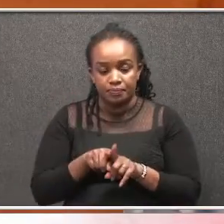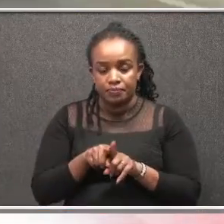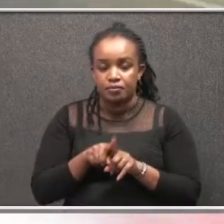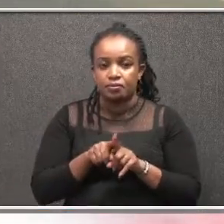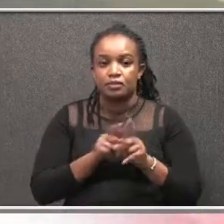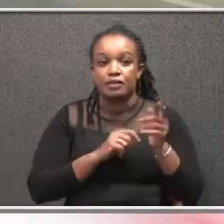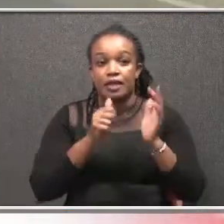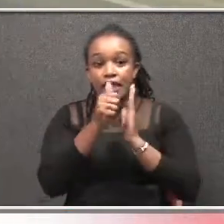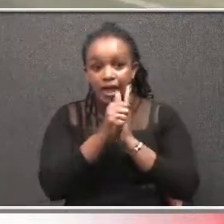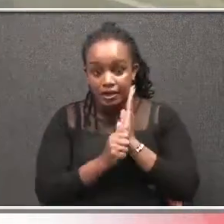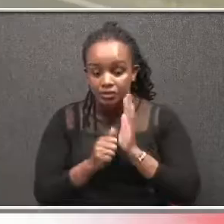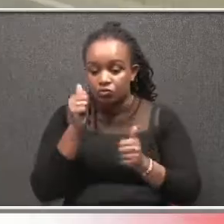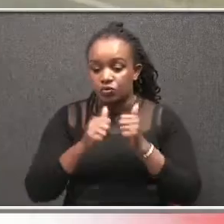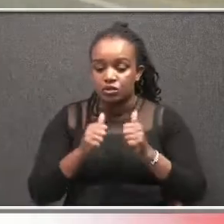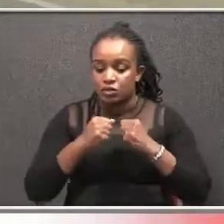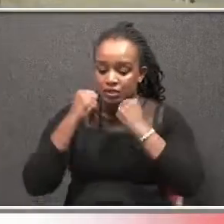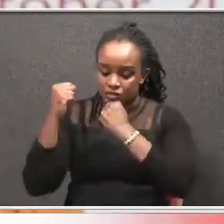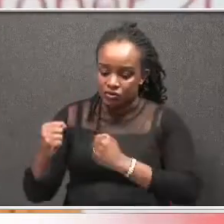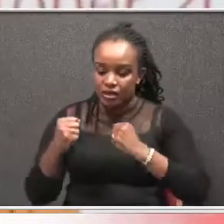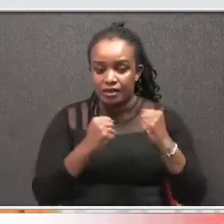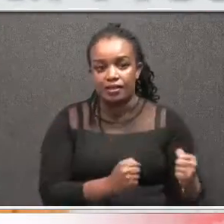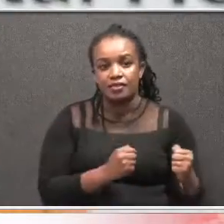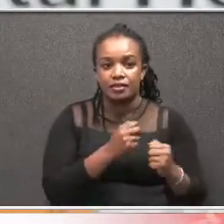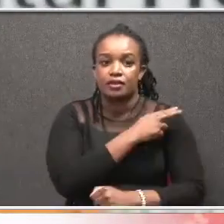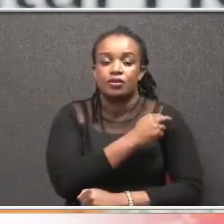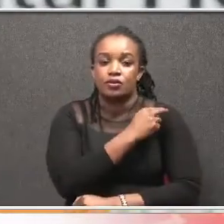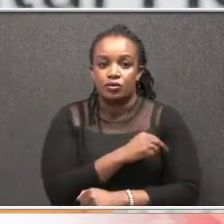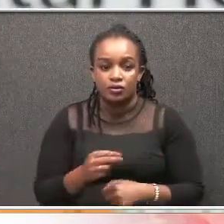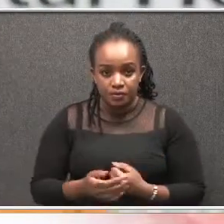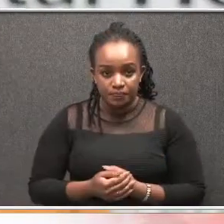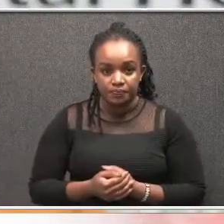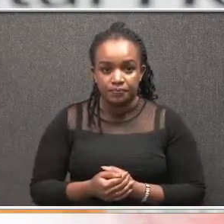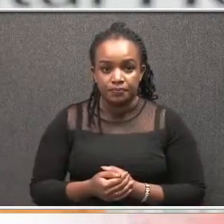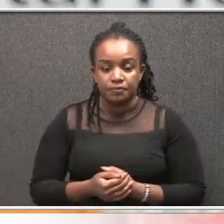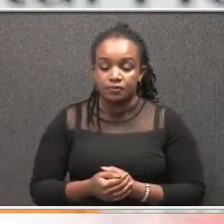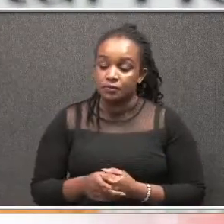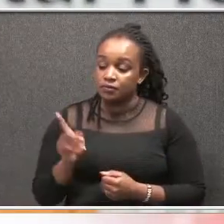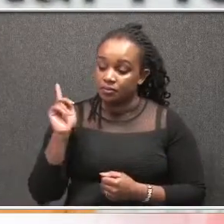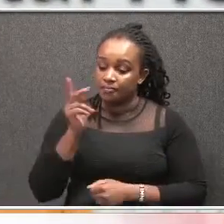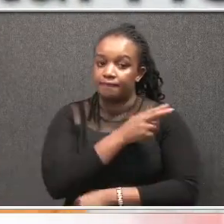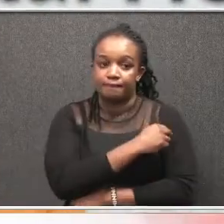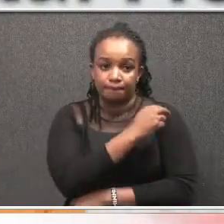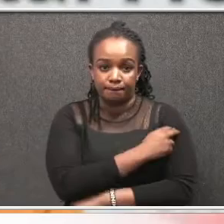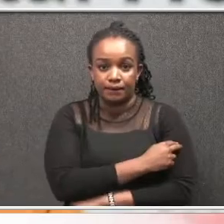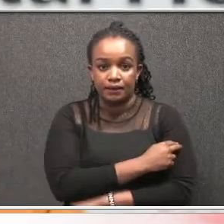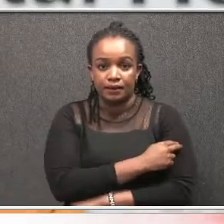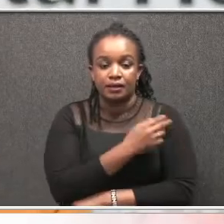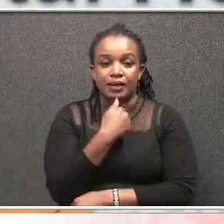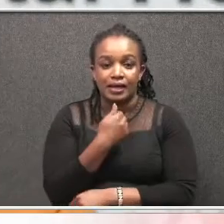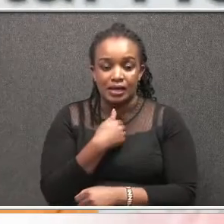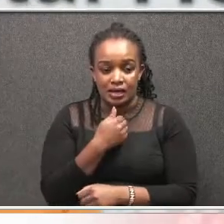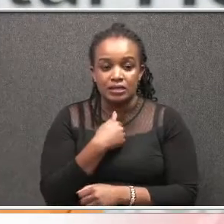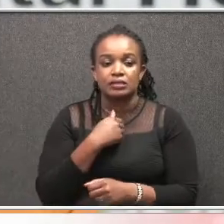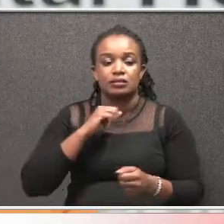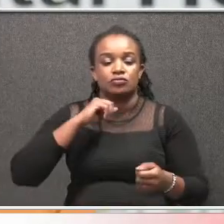to strengthen health system to ensure mental well-being. One thing we are doing, this hospital is going through a major